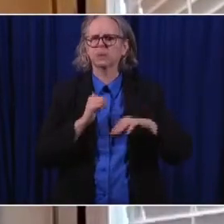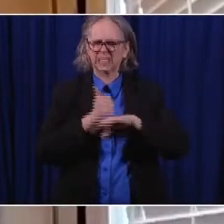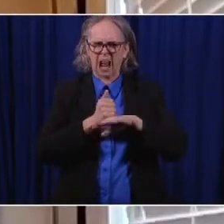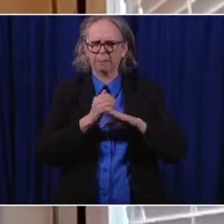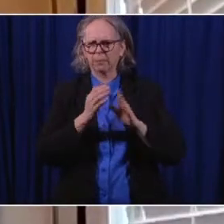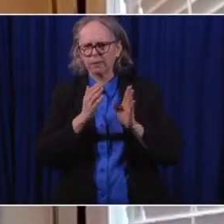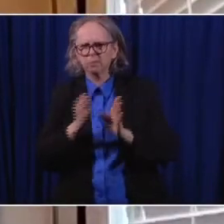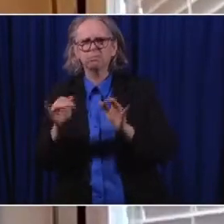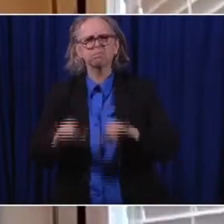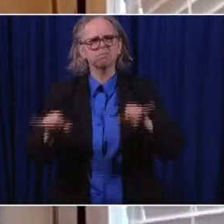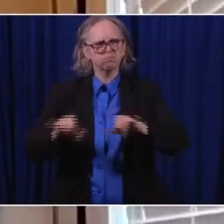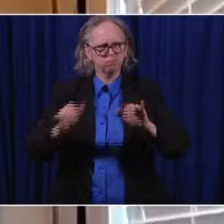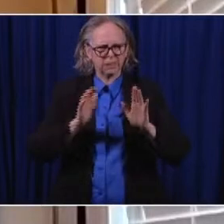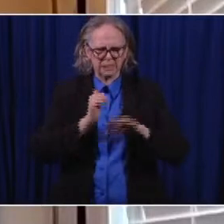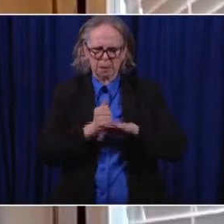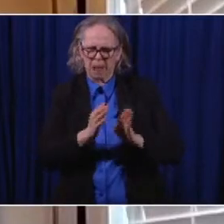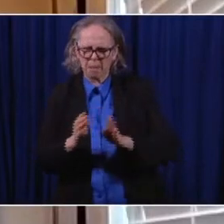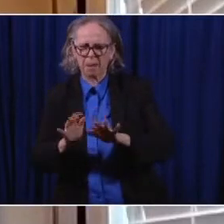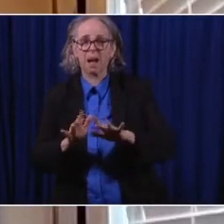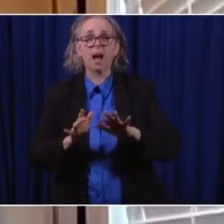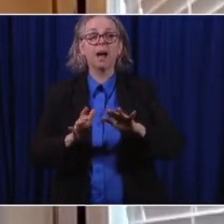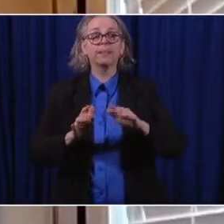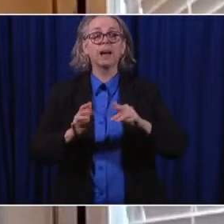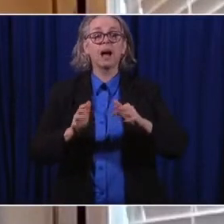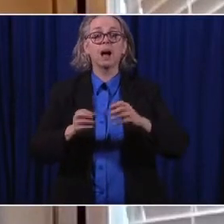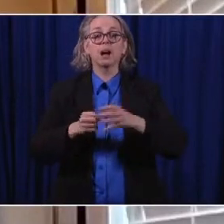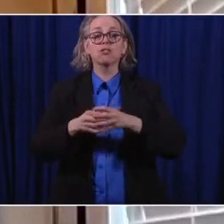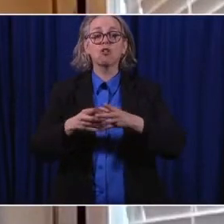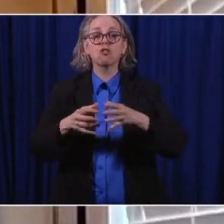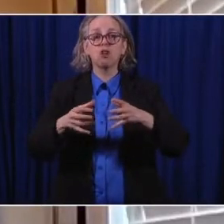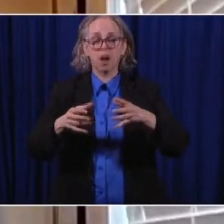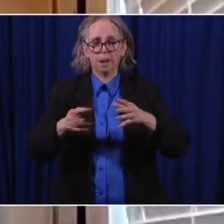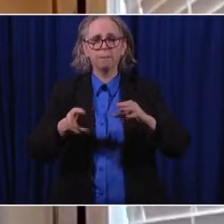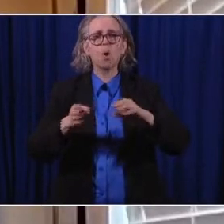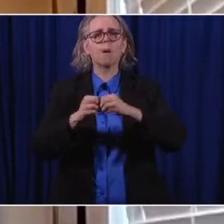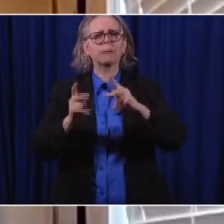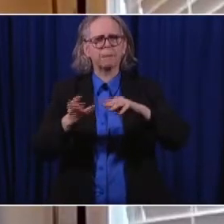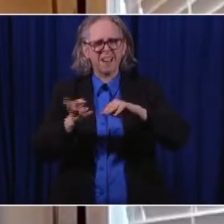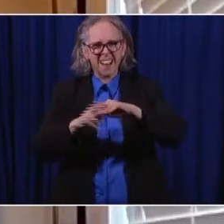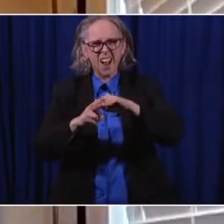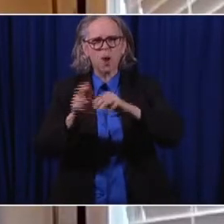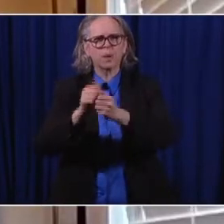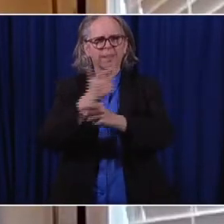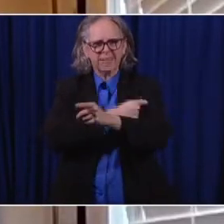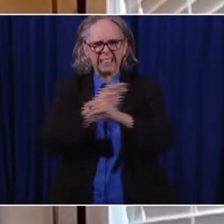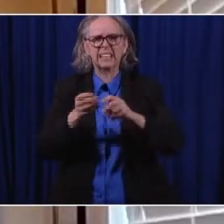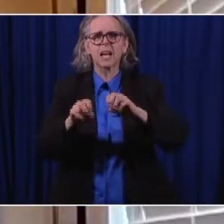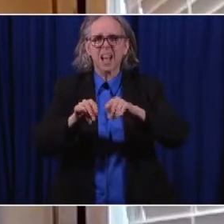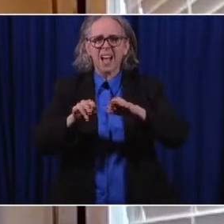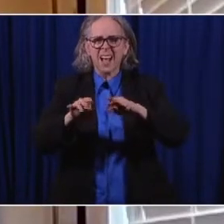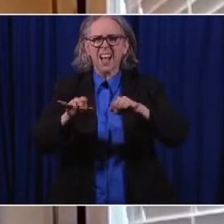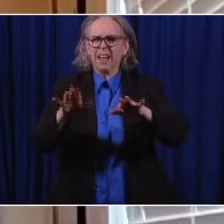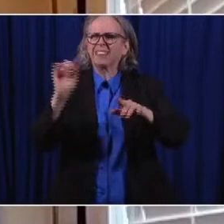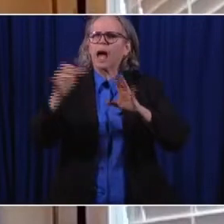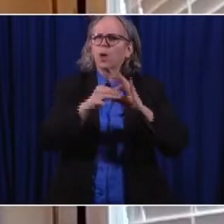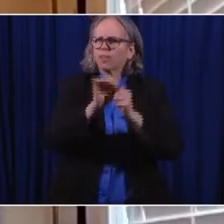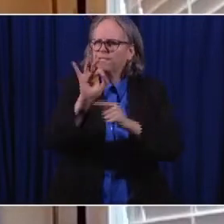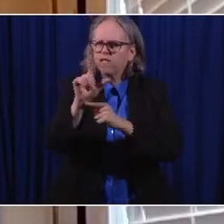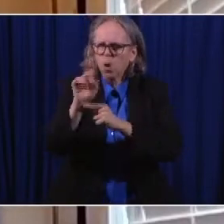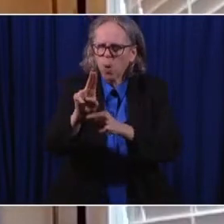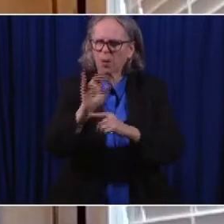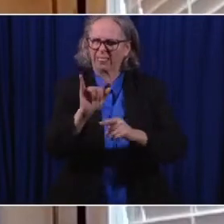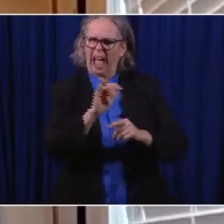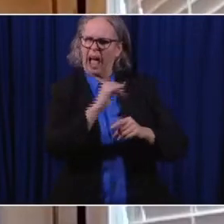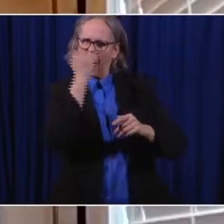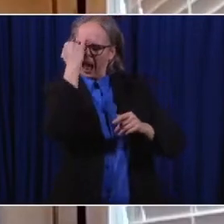work smoothly when you bring larger numbers of people in to complete the vaccination. So, Andy, it's a good question, but I think that